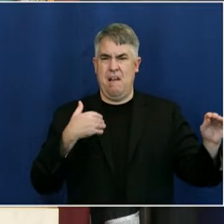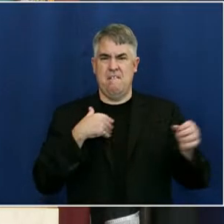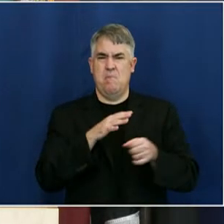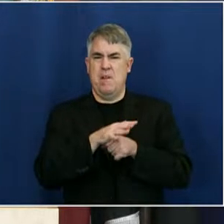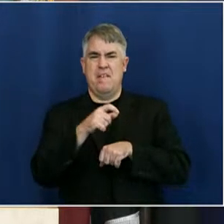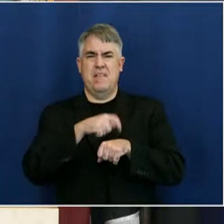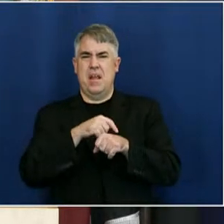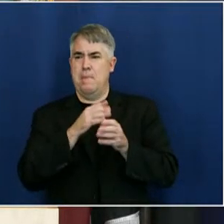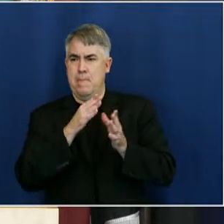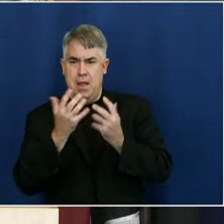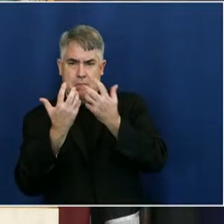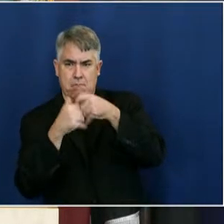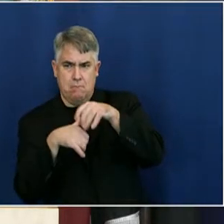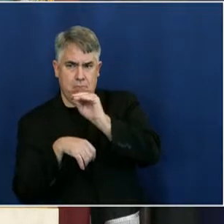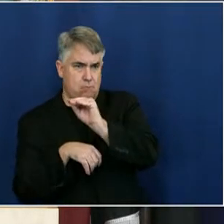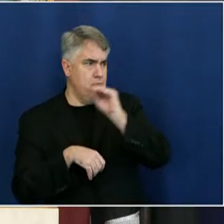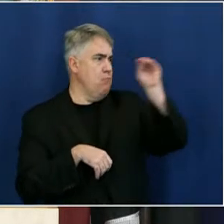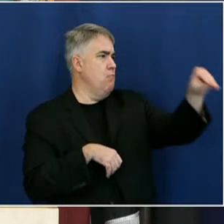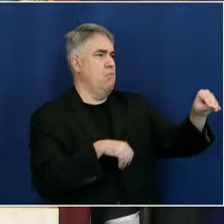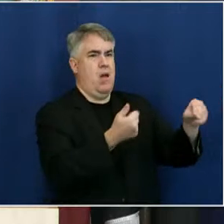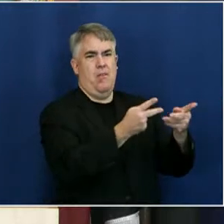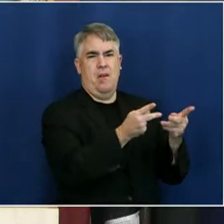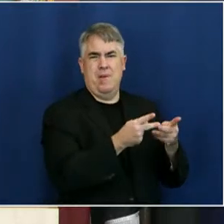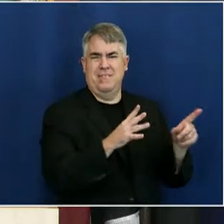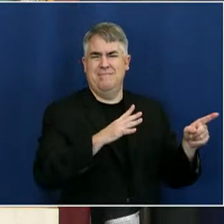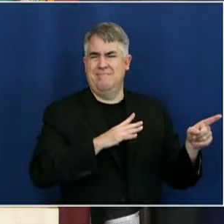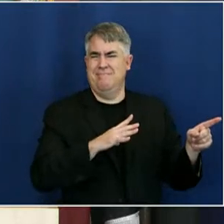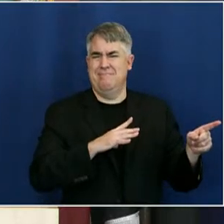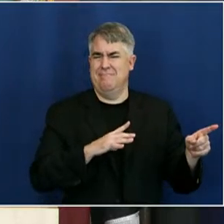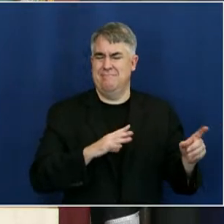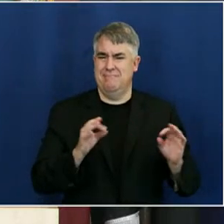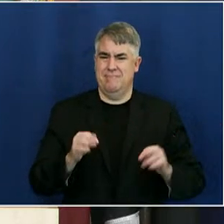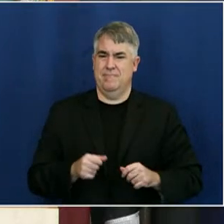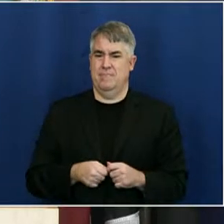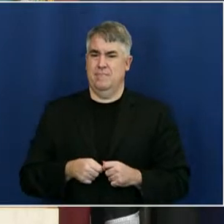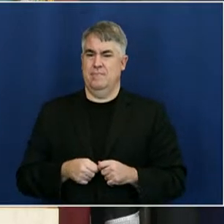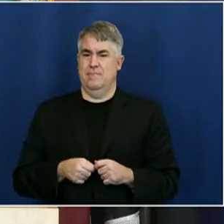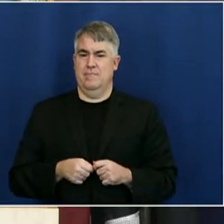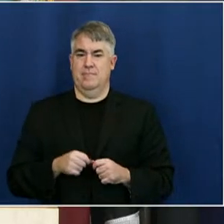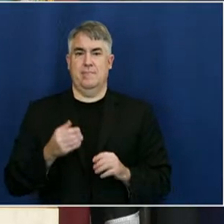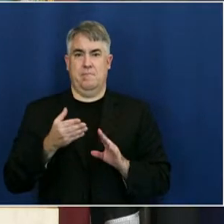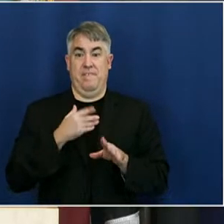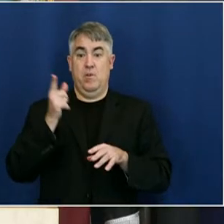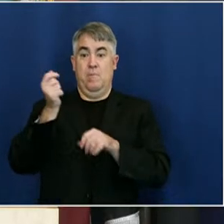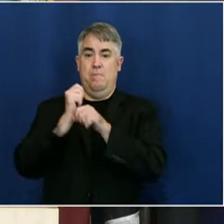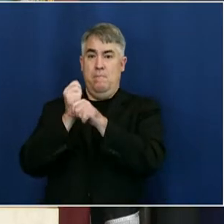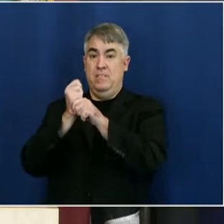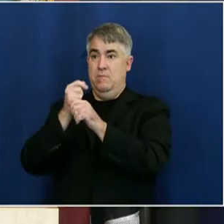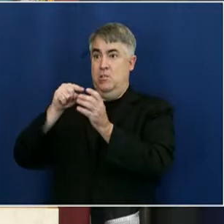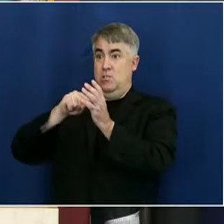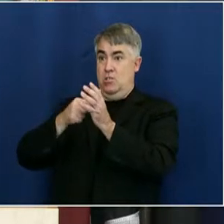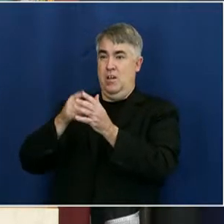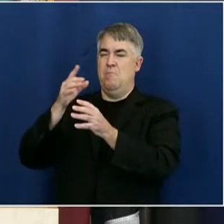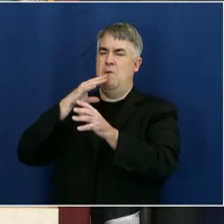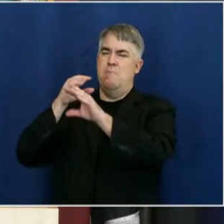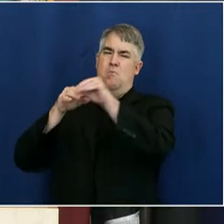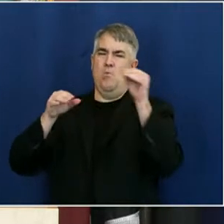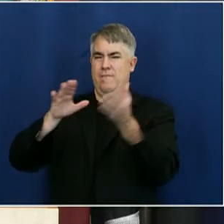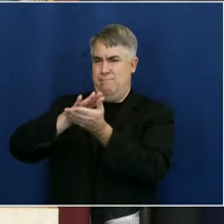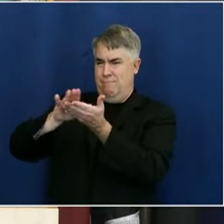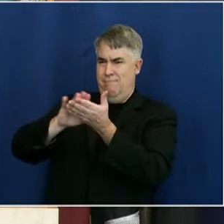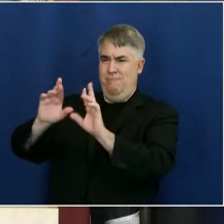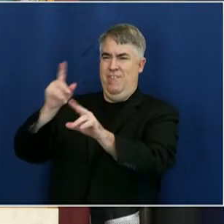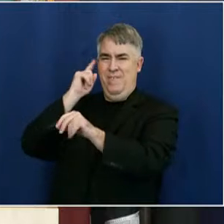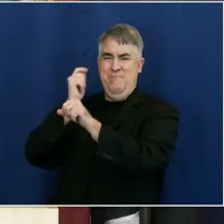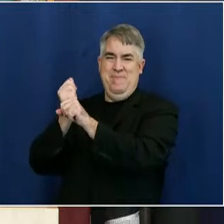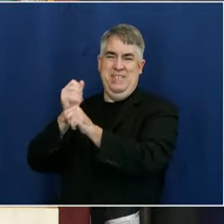and seamless process. But at some point between now and the start of baseball season, we will be moving that facility.